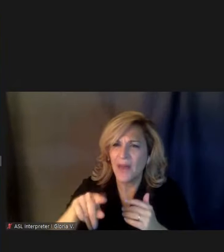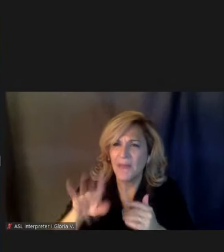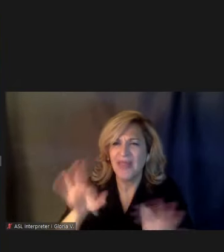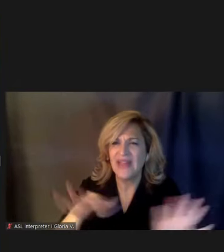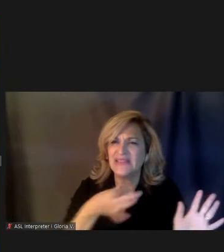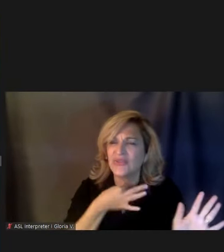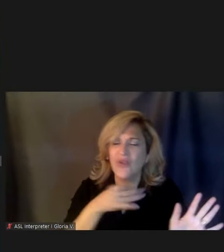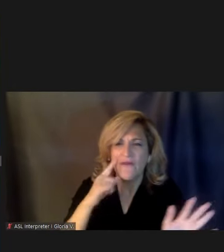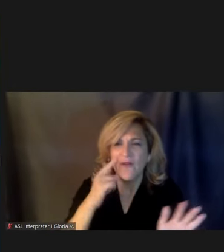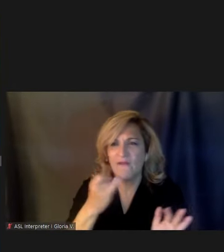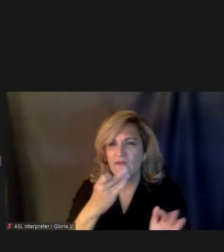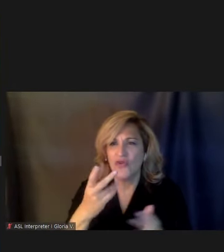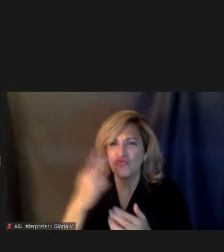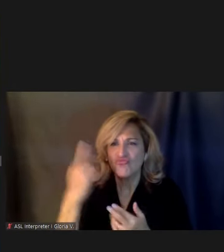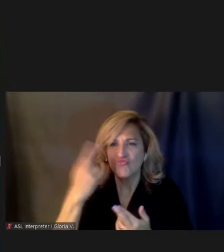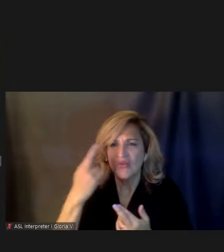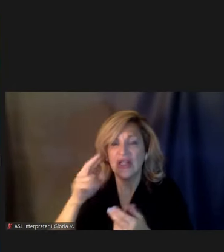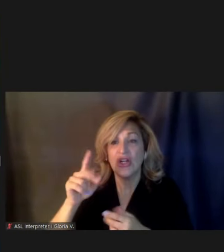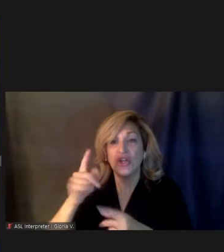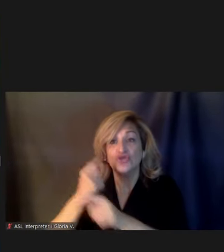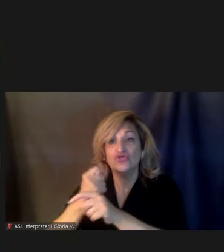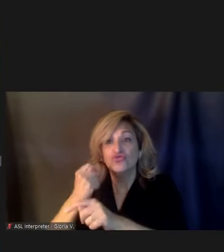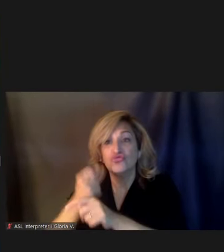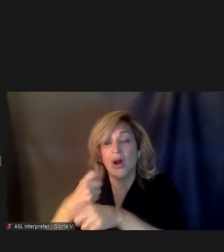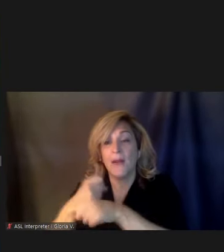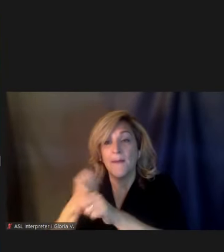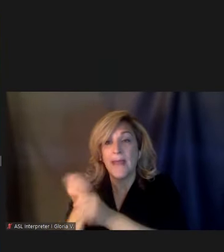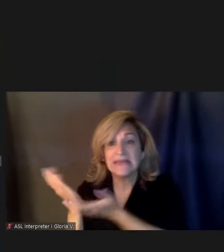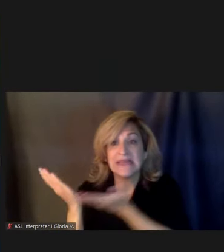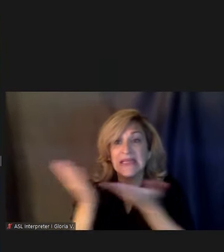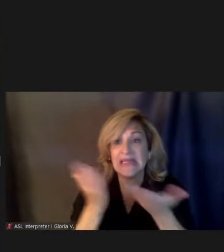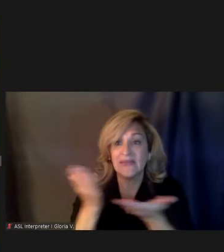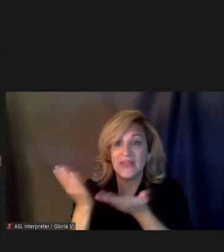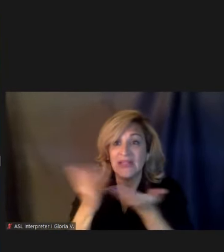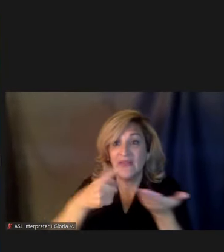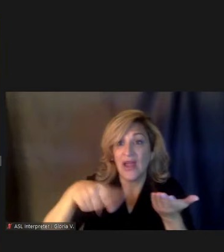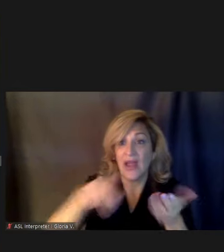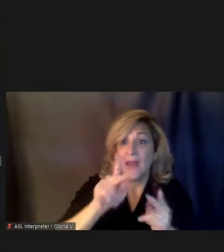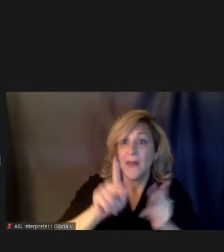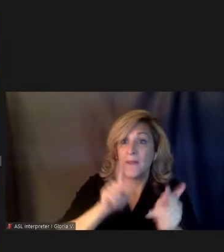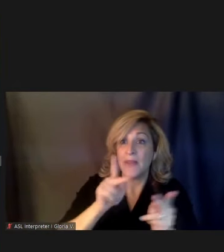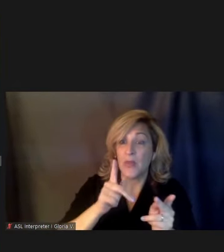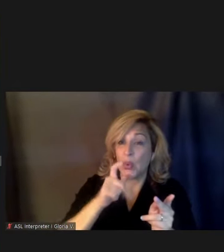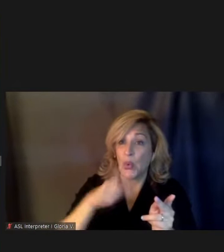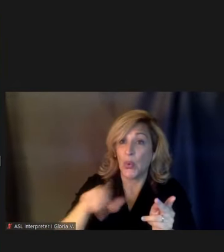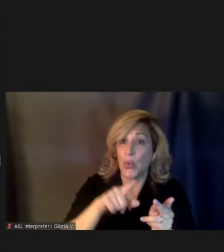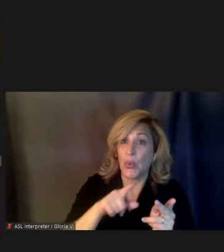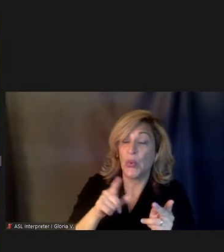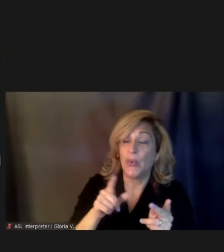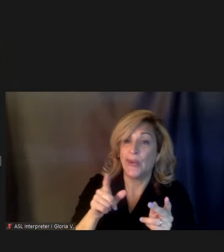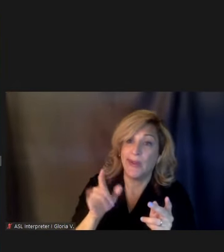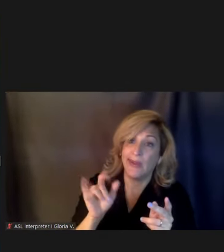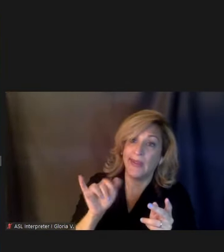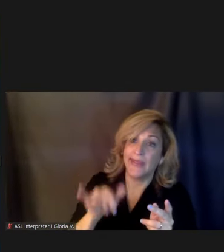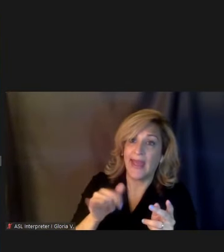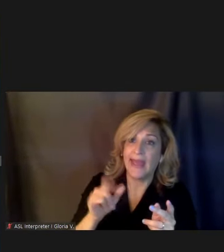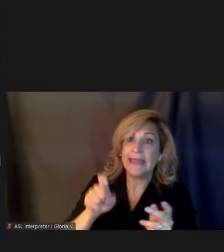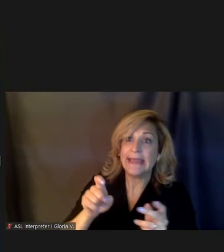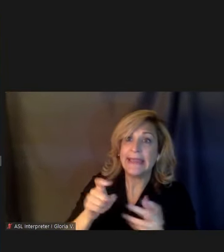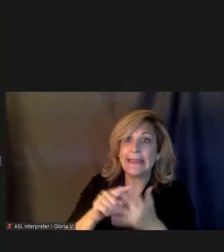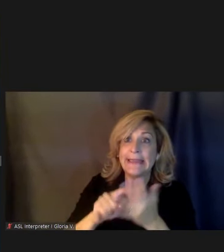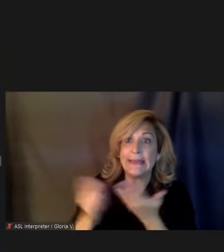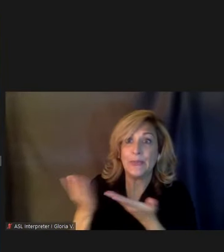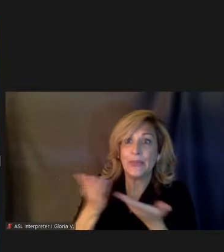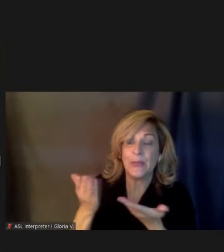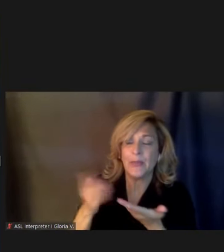because trucks make deliveries based on consumer and business demand, not because they want to cruise around Midtown Manhattan for fun. There is no mass transit